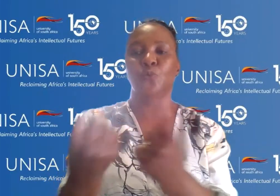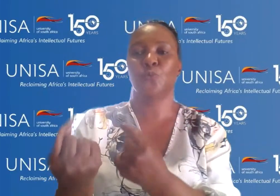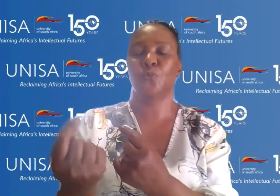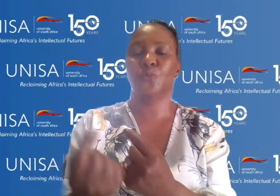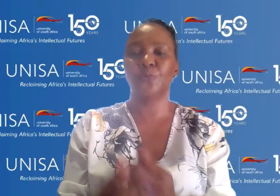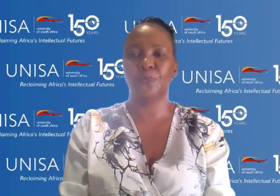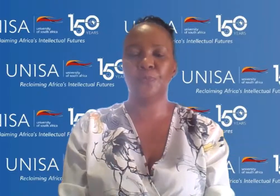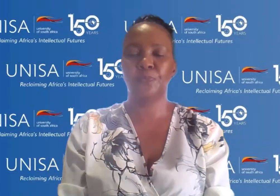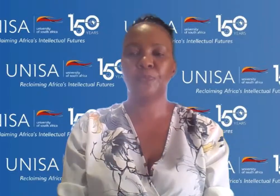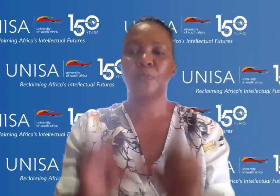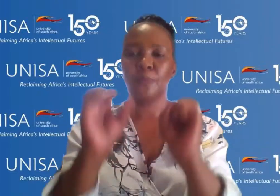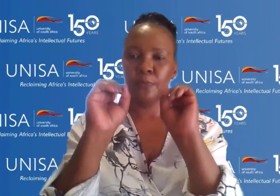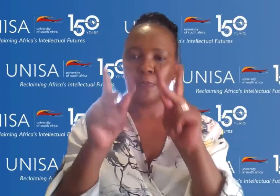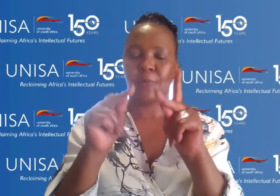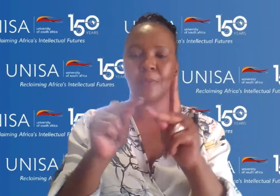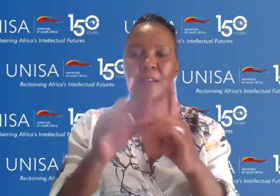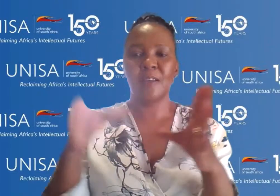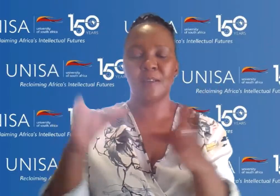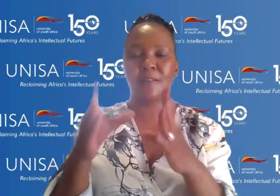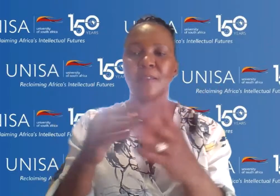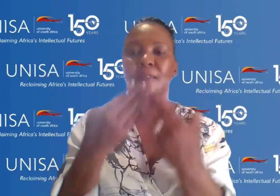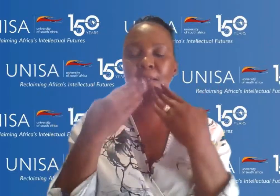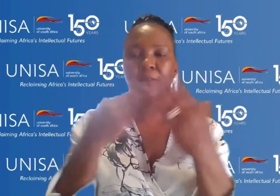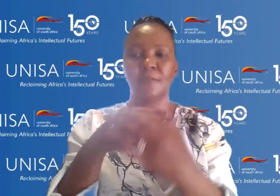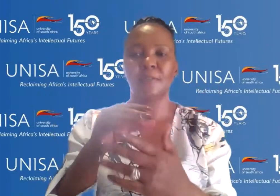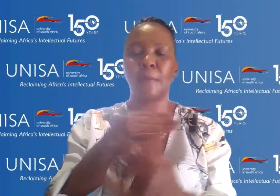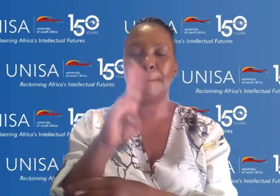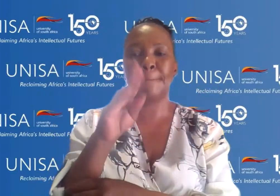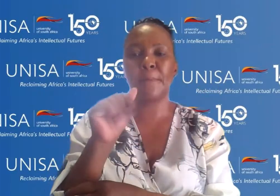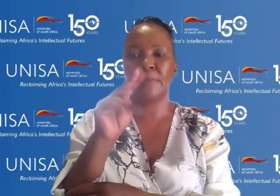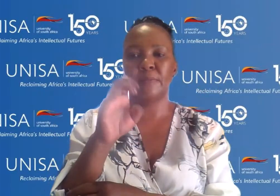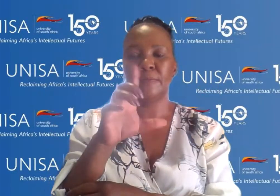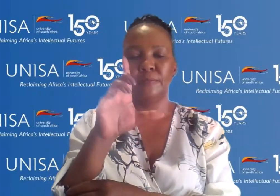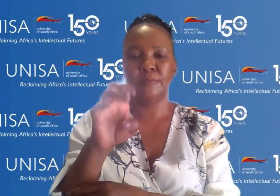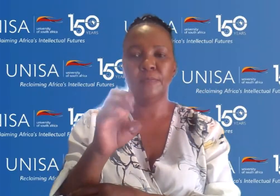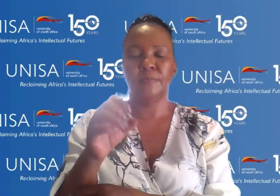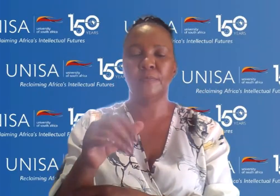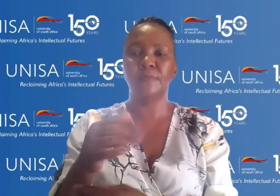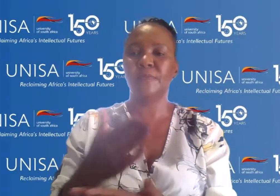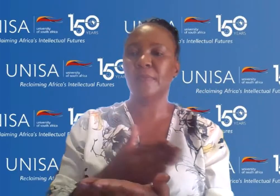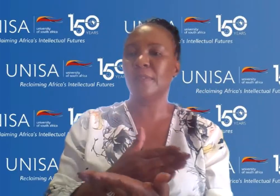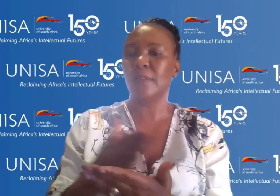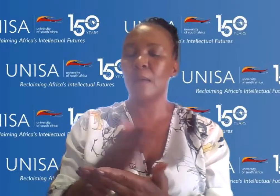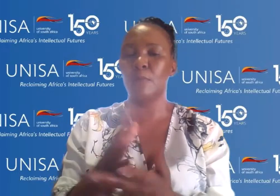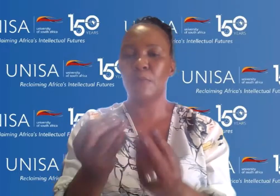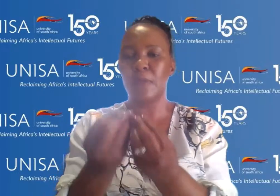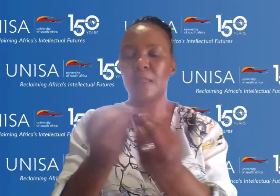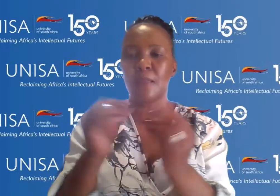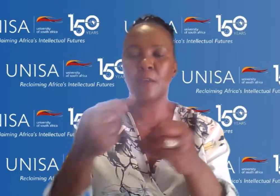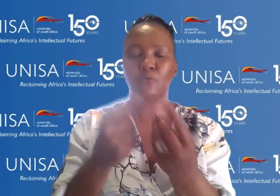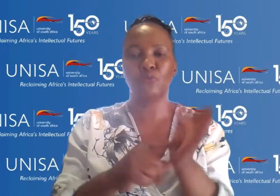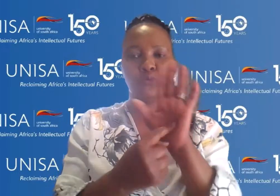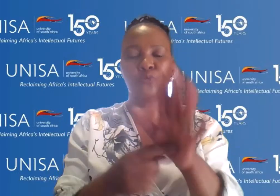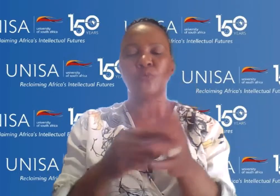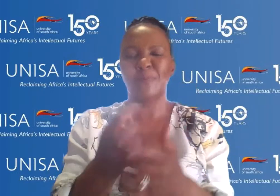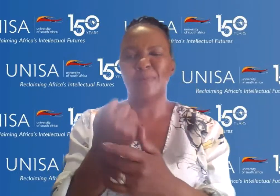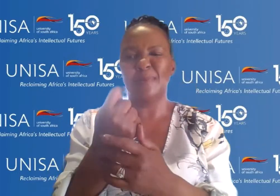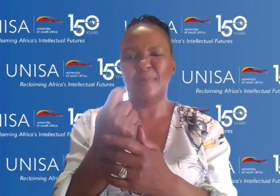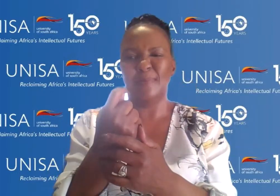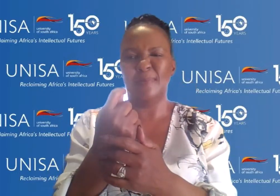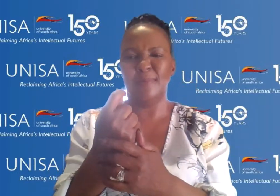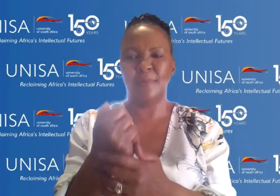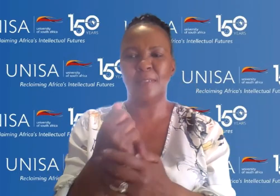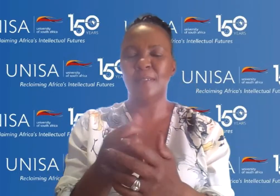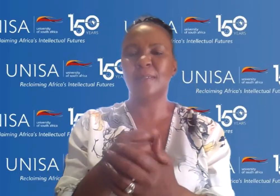Okay, great. Thanks, Benelli. Yeah, sorry, guys. Some of the features we won't be able to show. It's a little bit tricky, but we'll try our best to show you. So there we